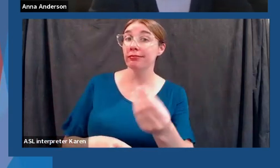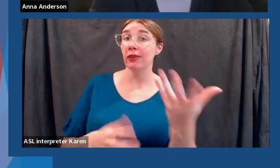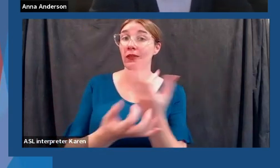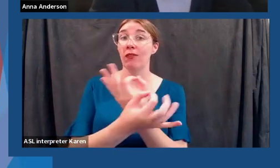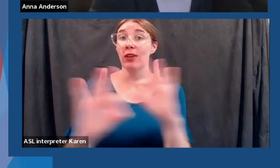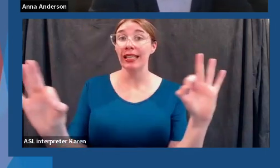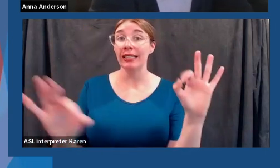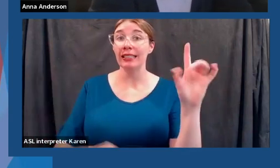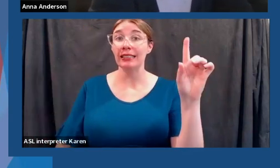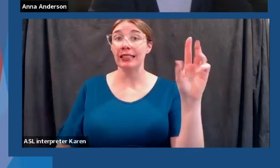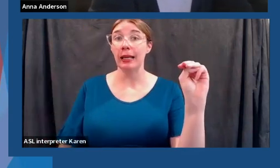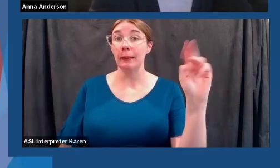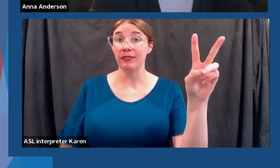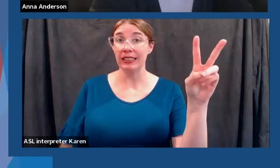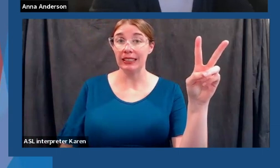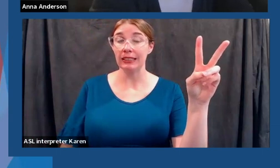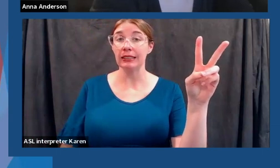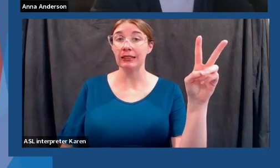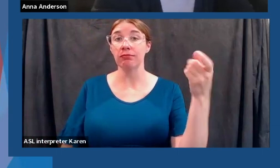Motor Vehicles.